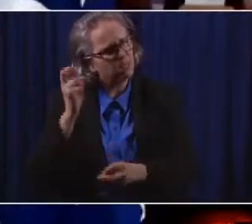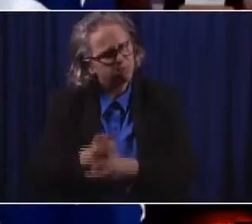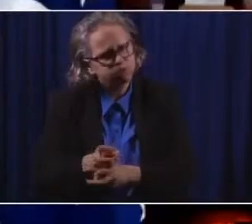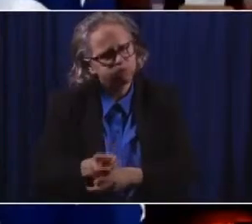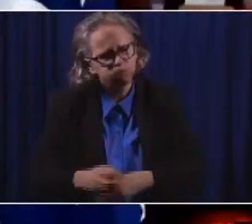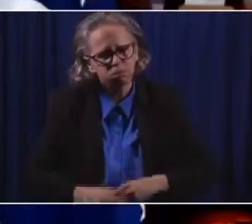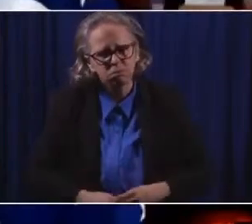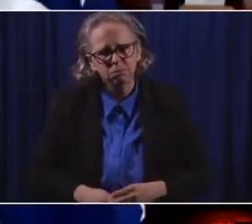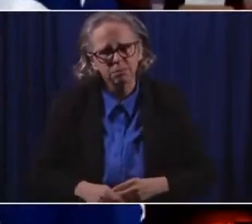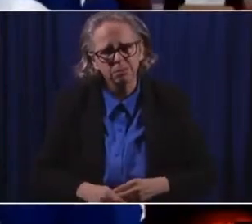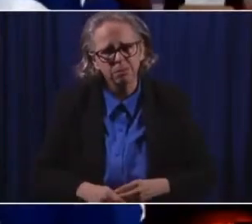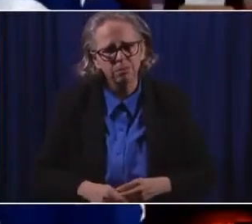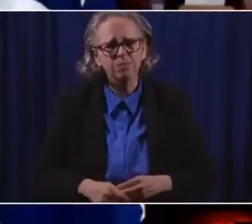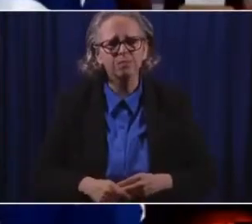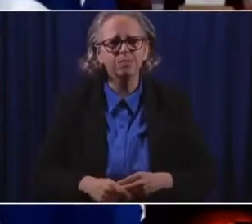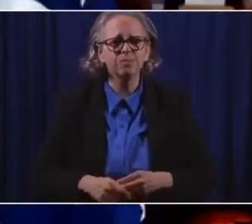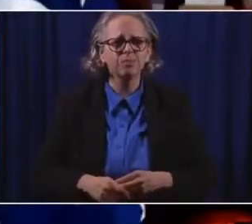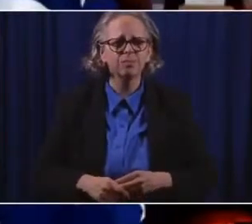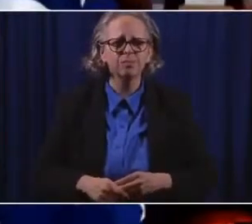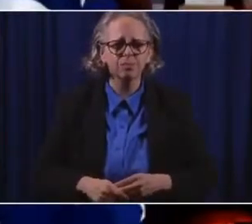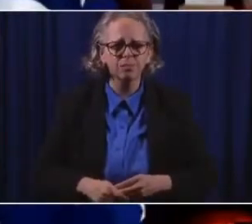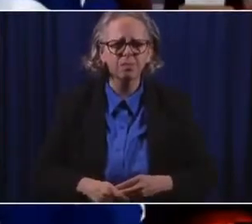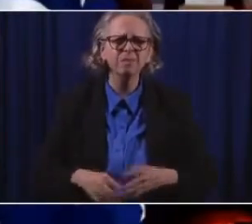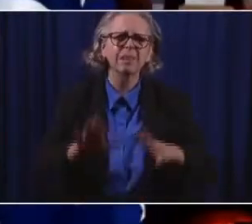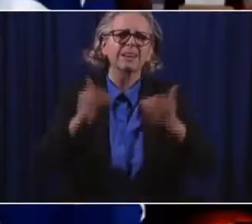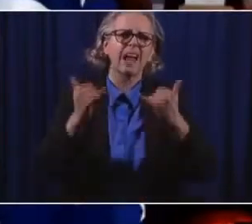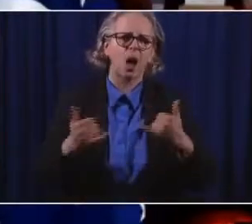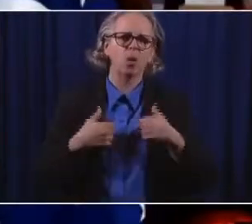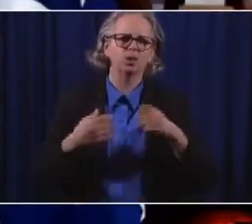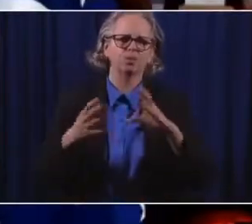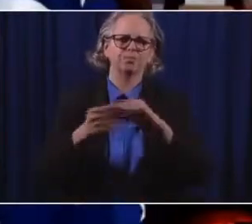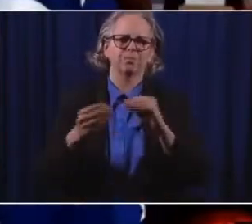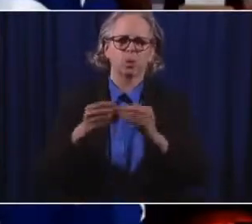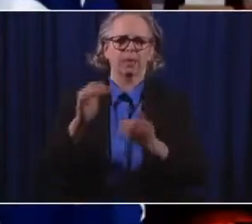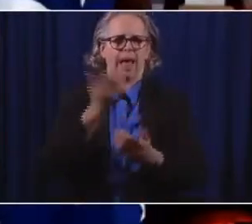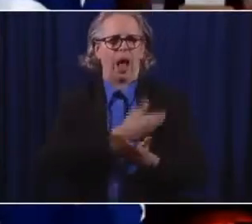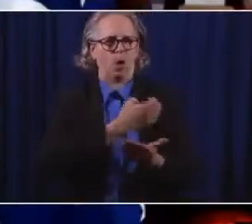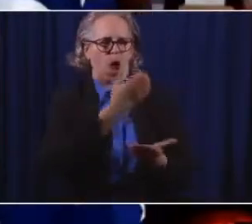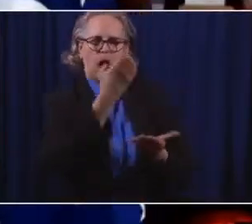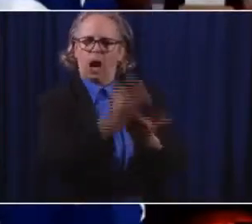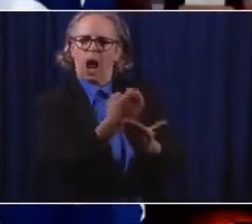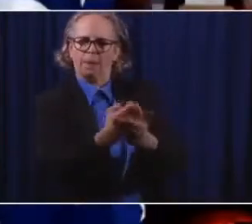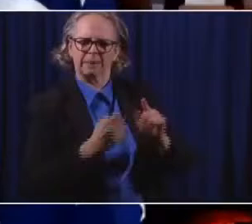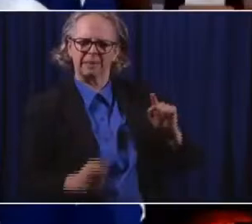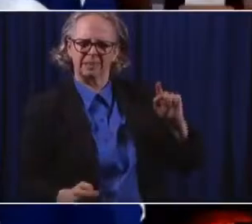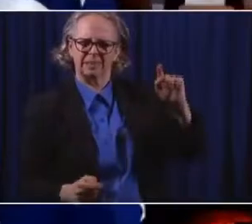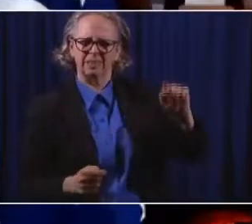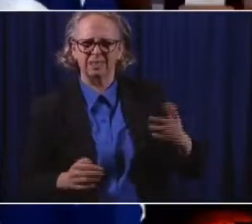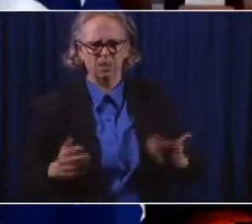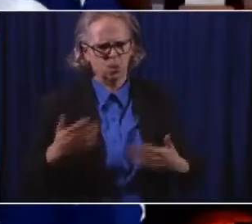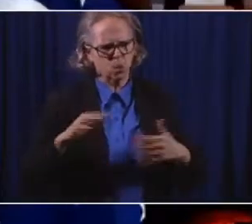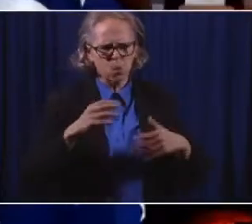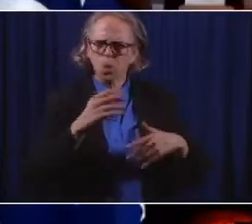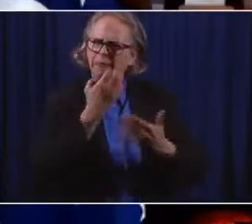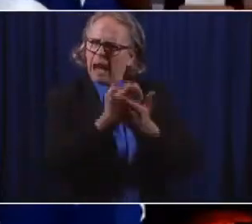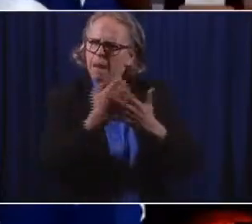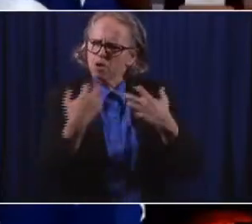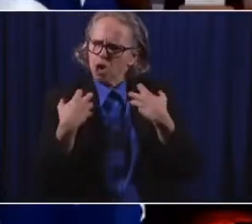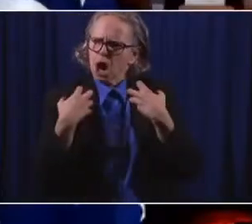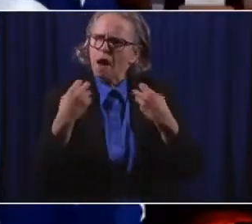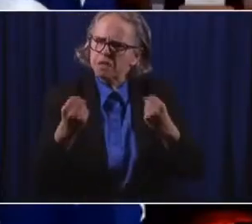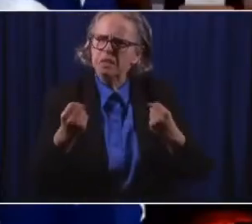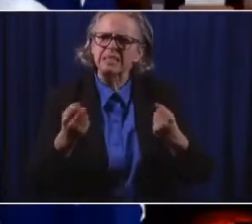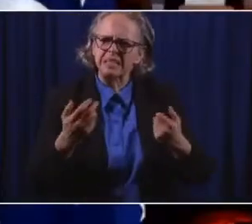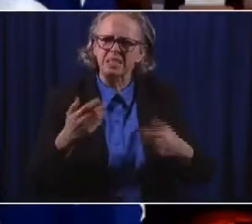try to give some component of our economic recovery as we fight the virus and the economic consequences